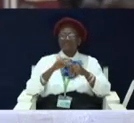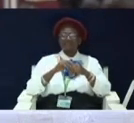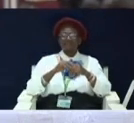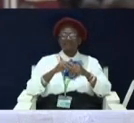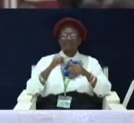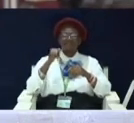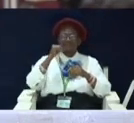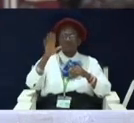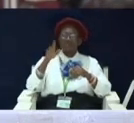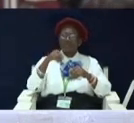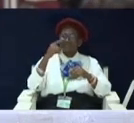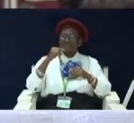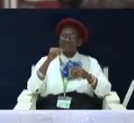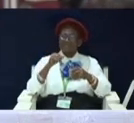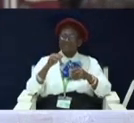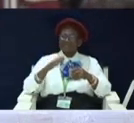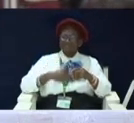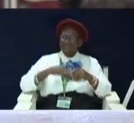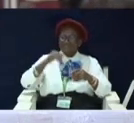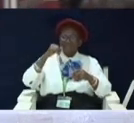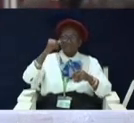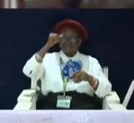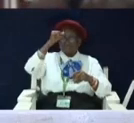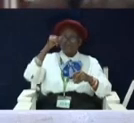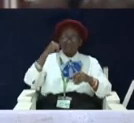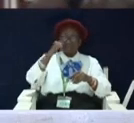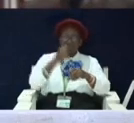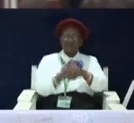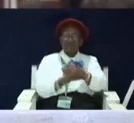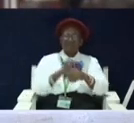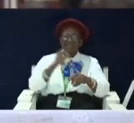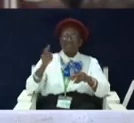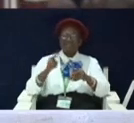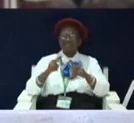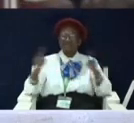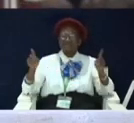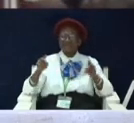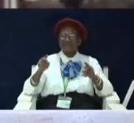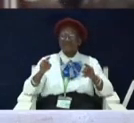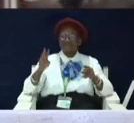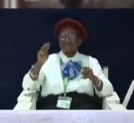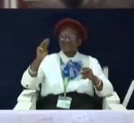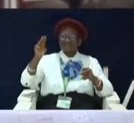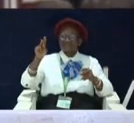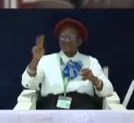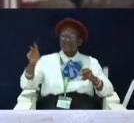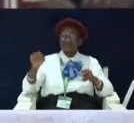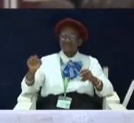woman said, "My daughter is grievously vexed of the devil."